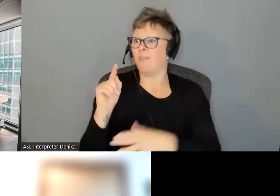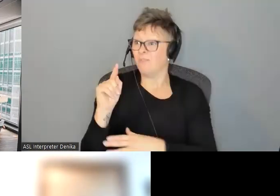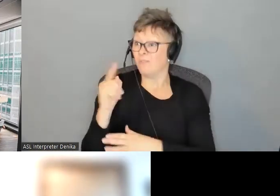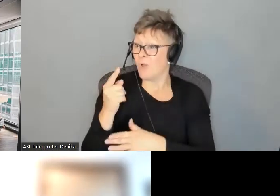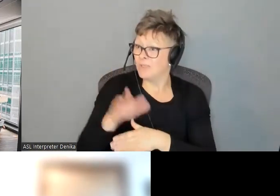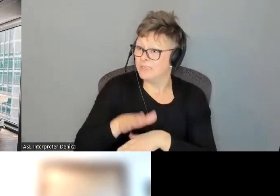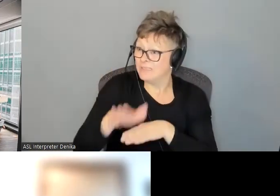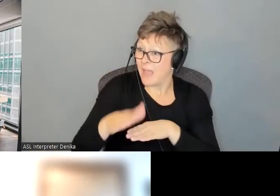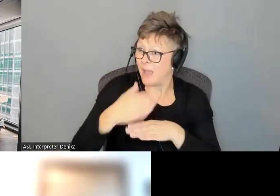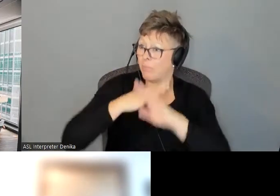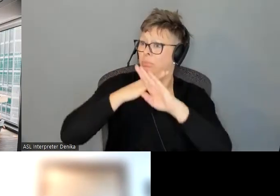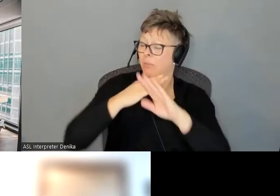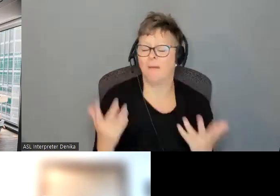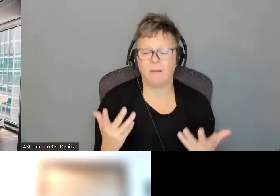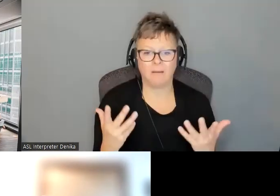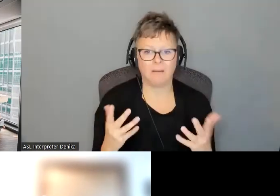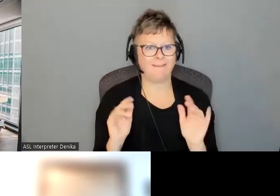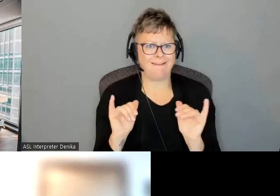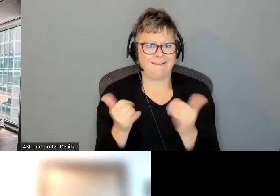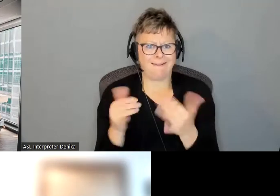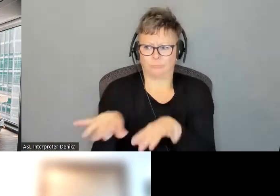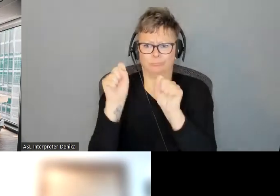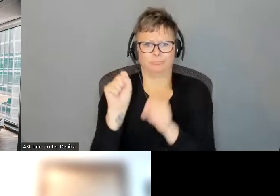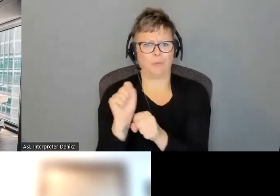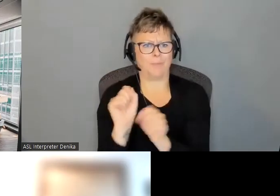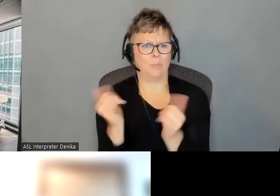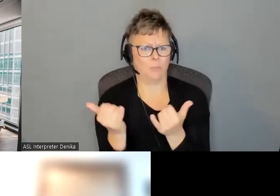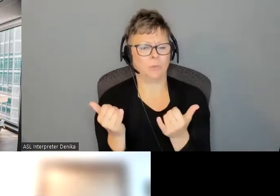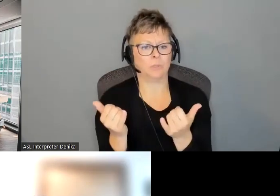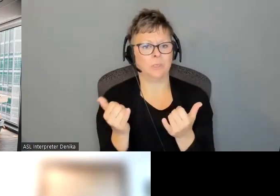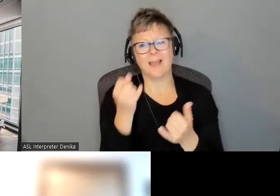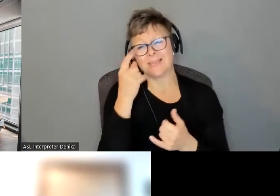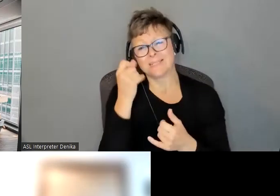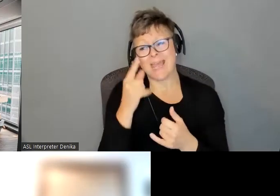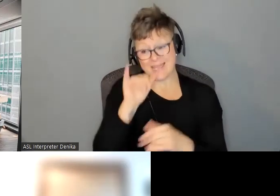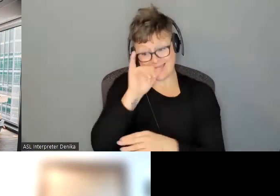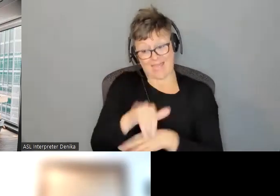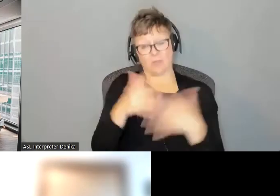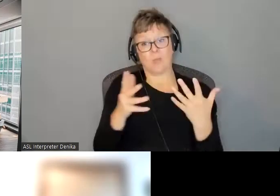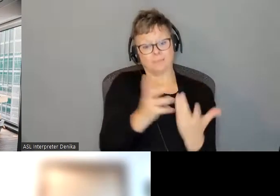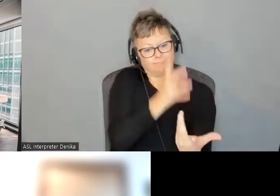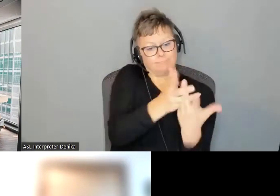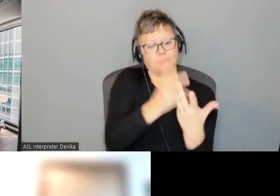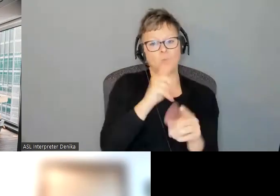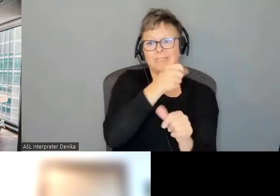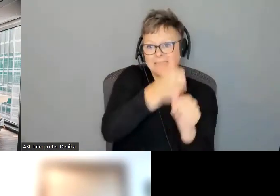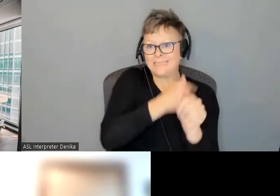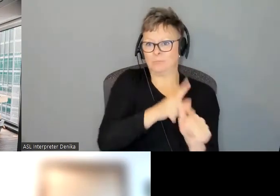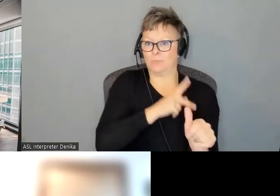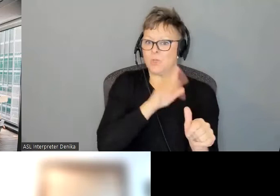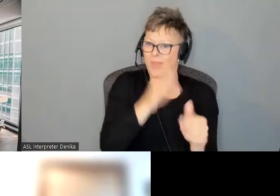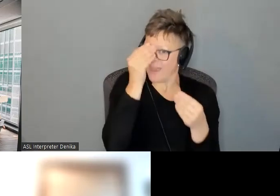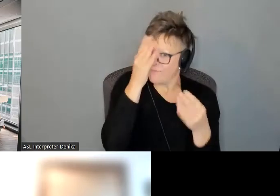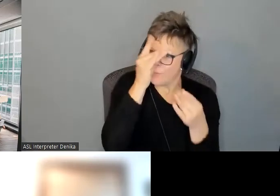have to enter. We look at, because it is personalized, because the data is that person's data, we can look